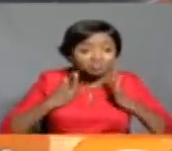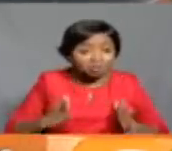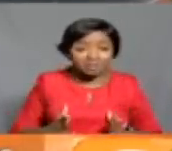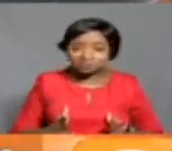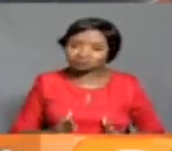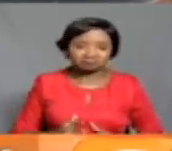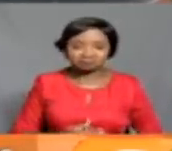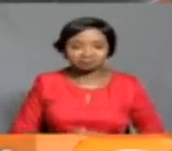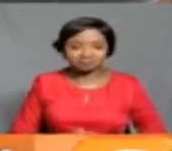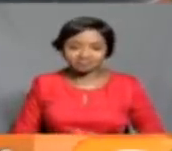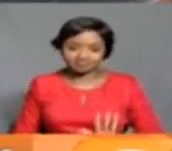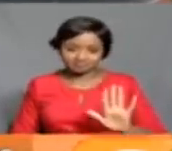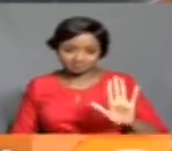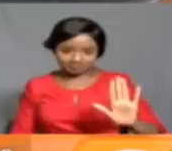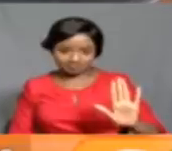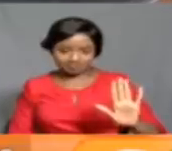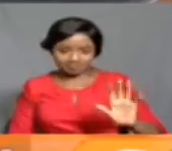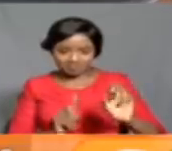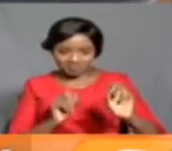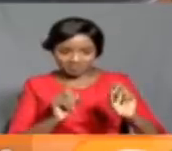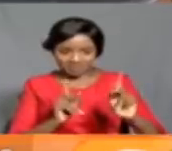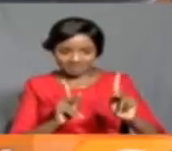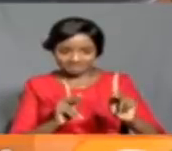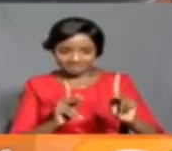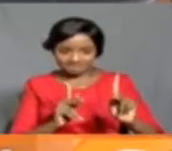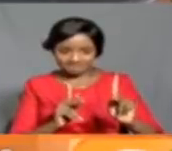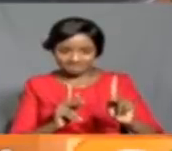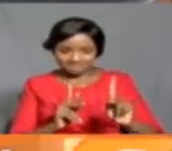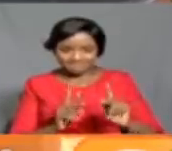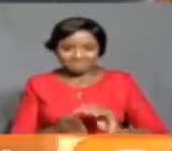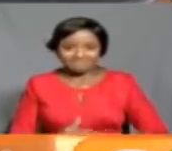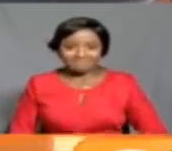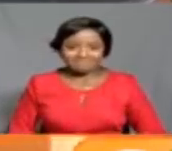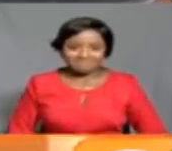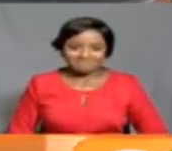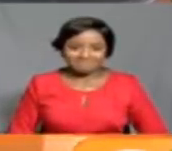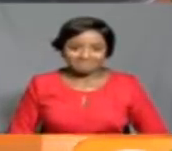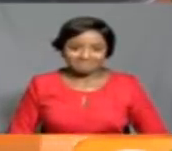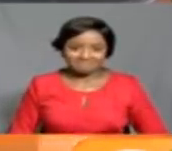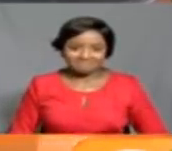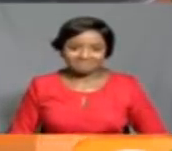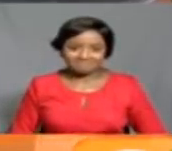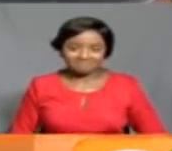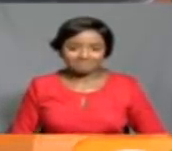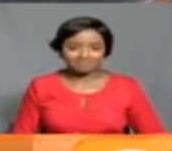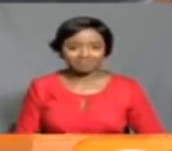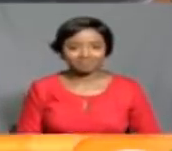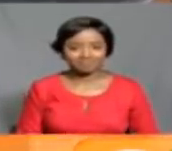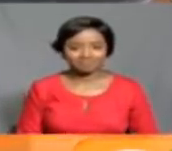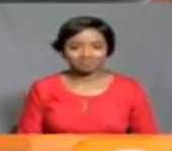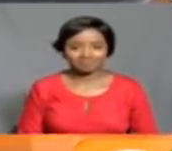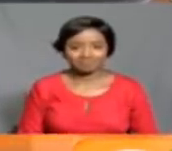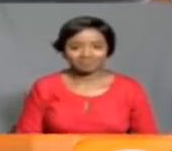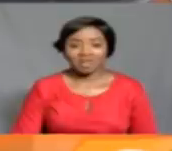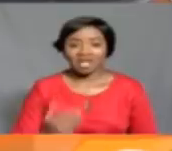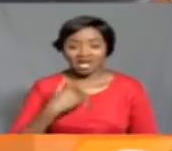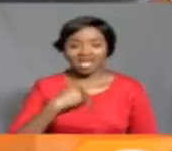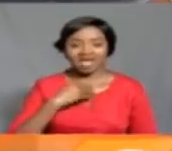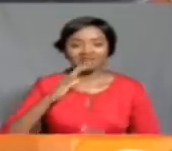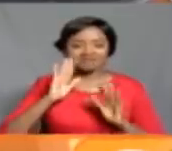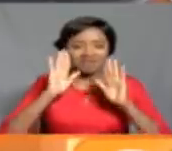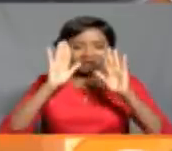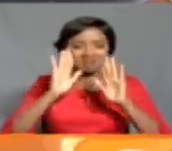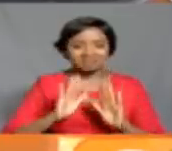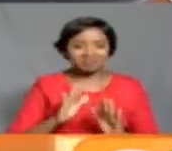guys. Before we go, I have an update. I hope I've not said many things I have, by saying that. I have an. He's got an important update. You have an important update. I have an important update. South